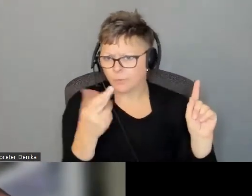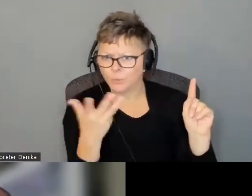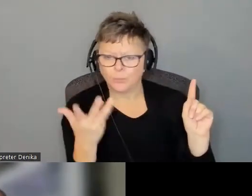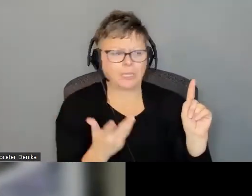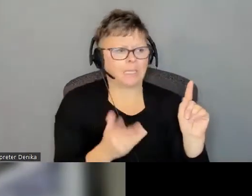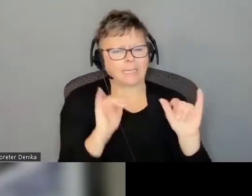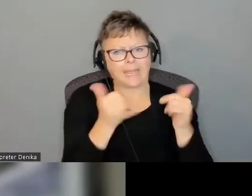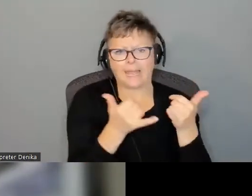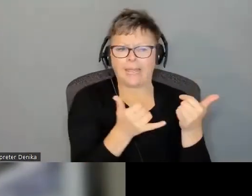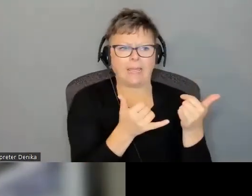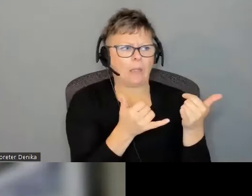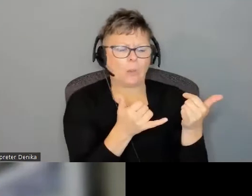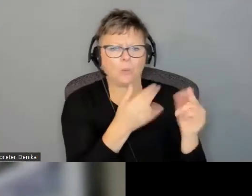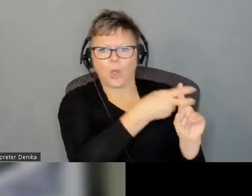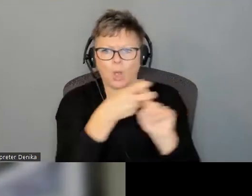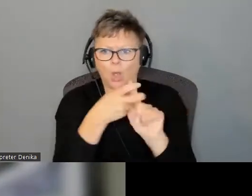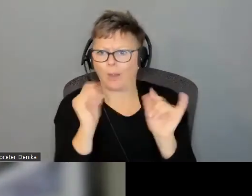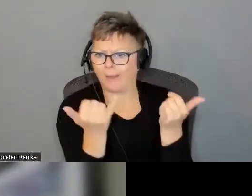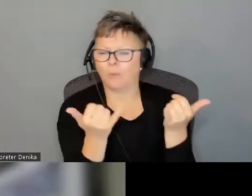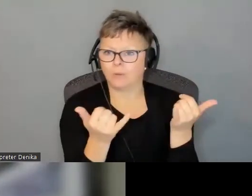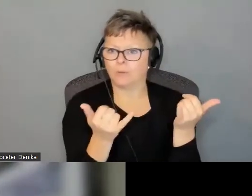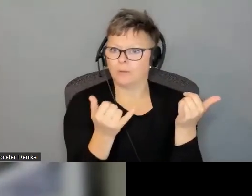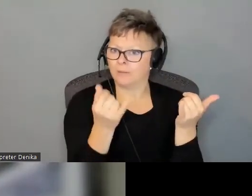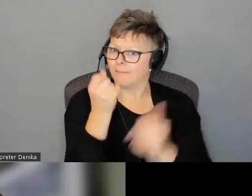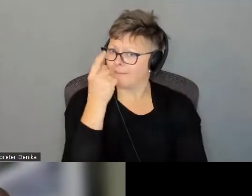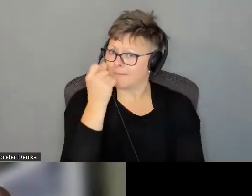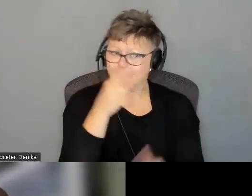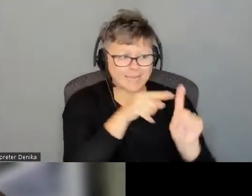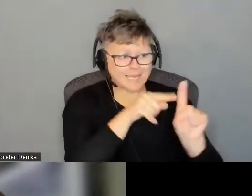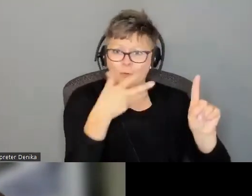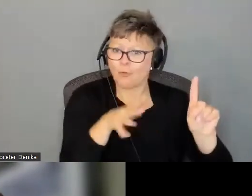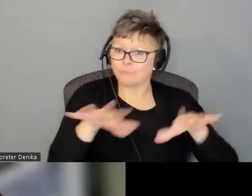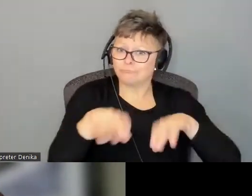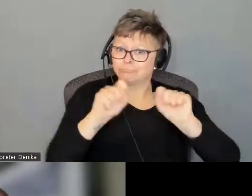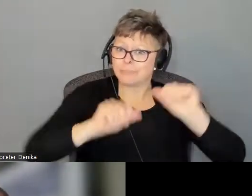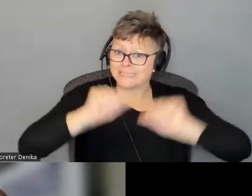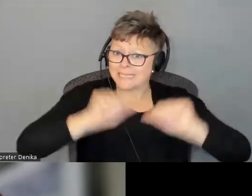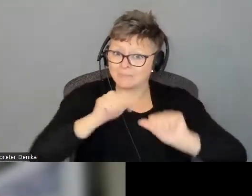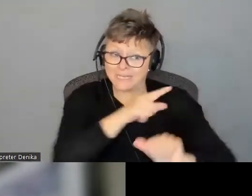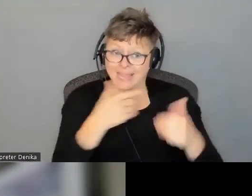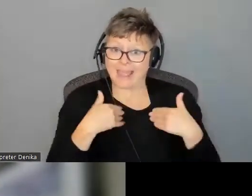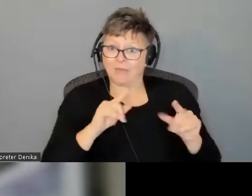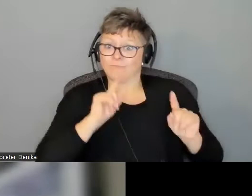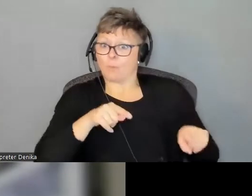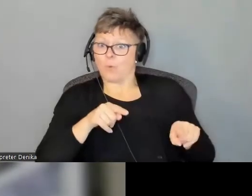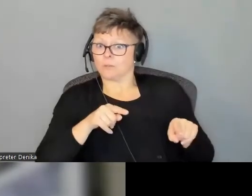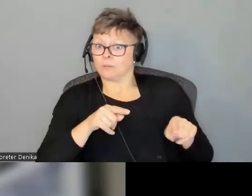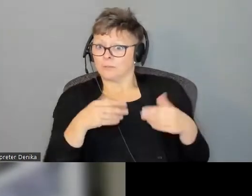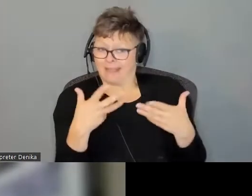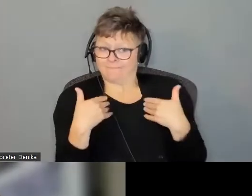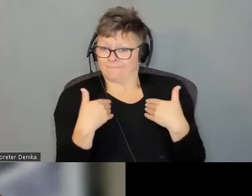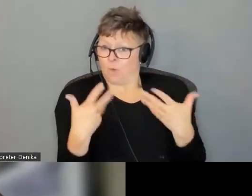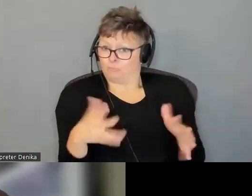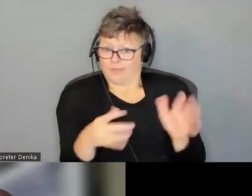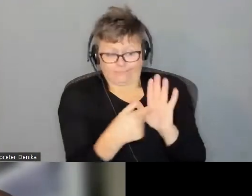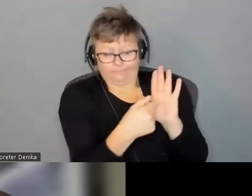here? But because he took this assessment and because he had this report through technology, it's an online assessment, Frank went in and it